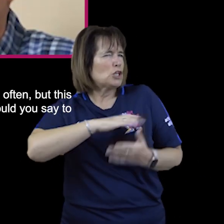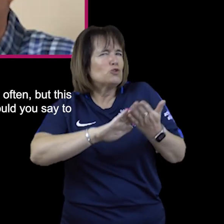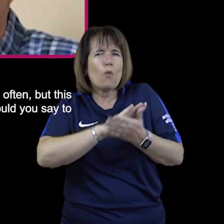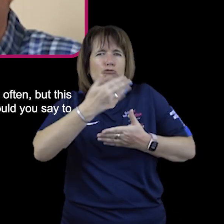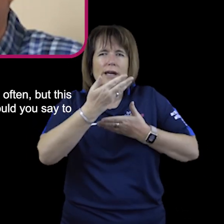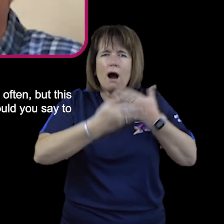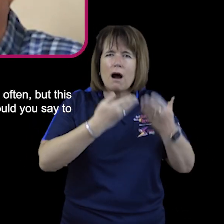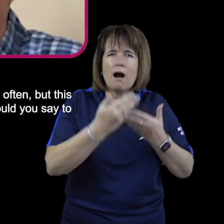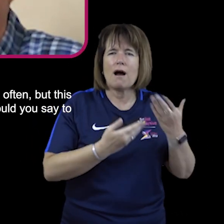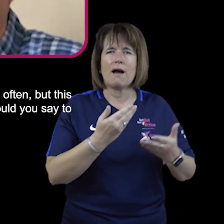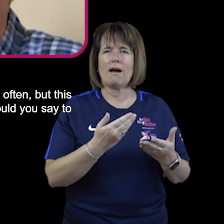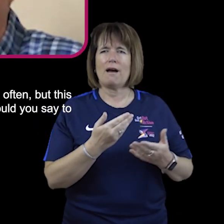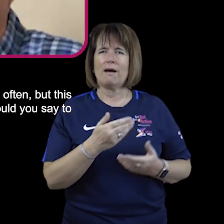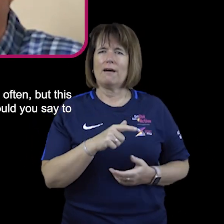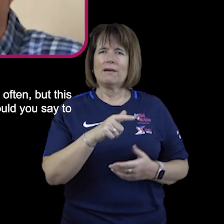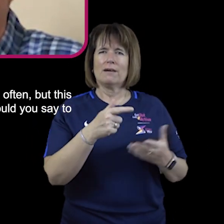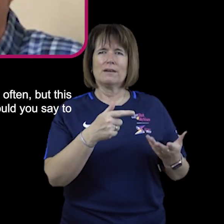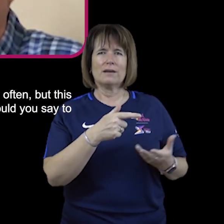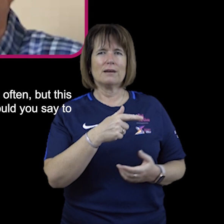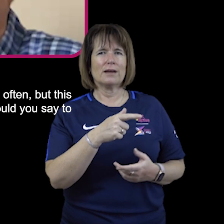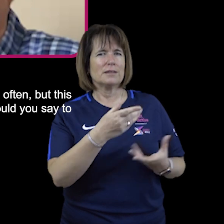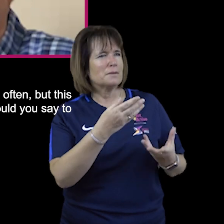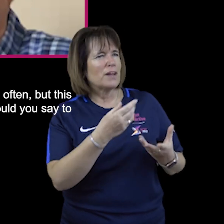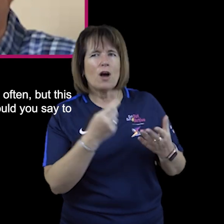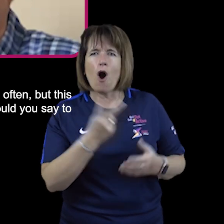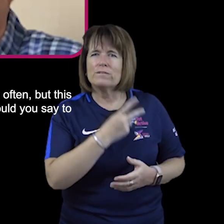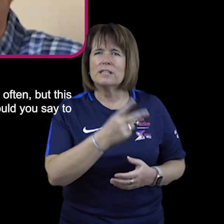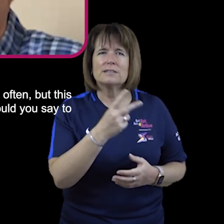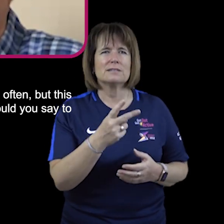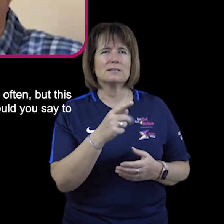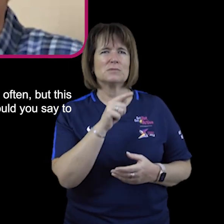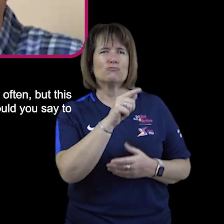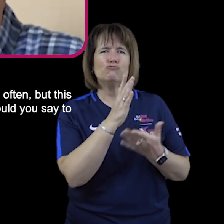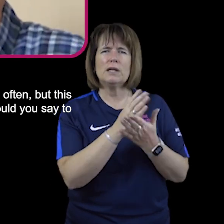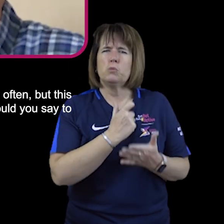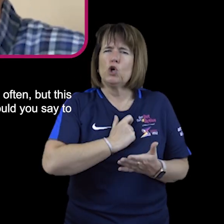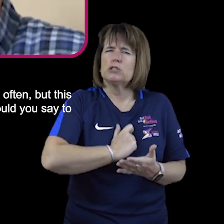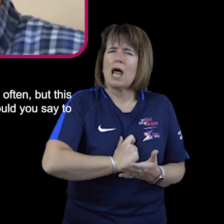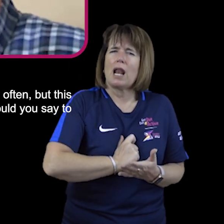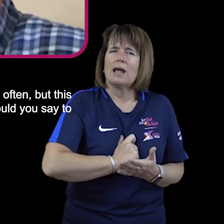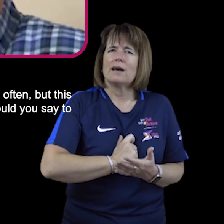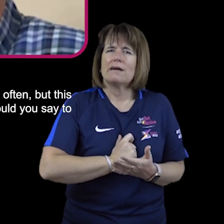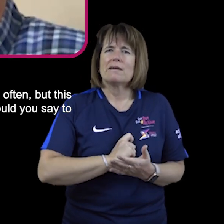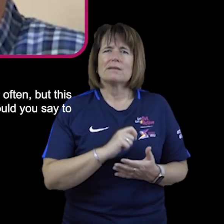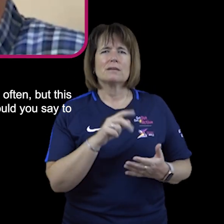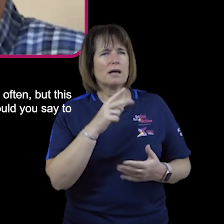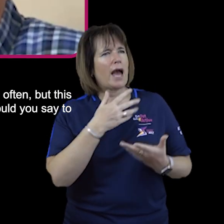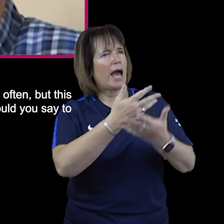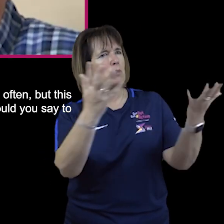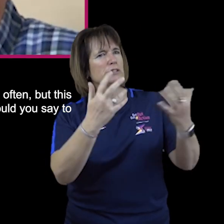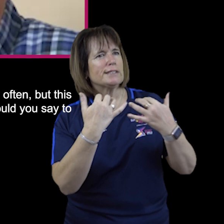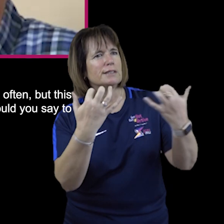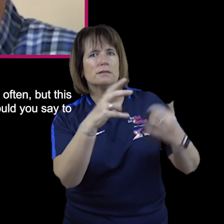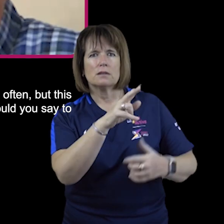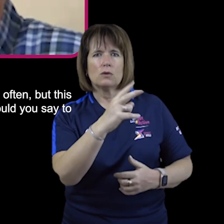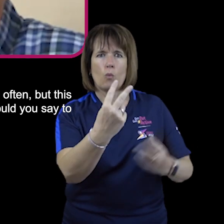loving hearing your personal journey. Which I think sometimes that's used a bit too often, but this really is a personal